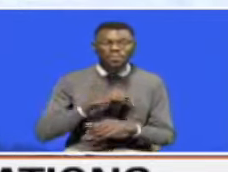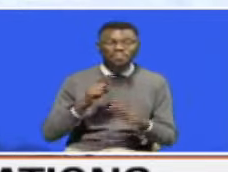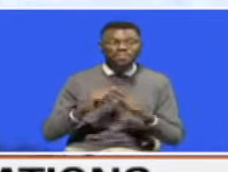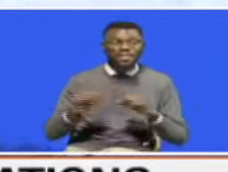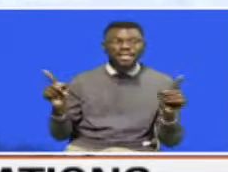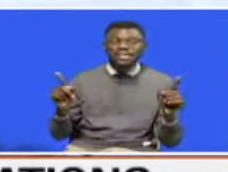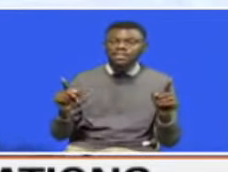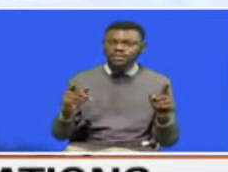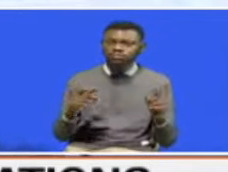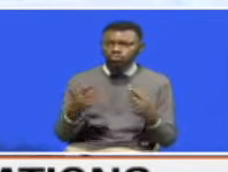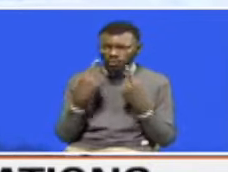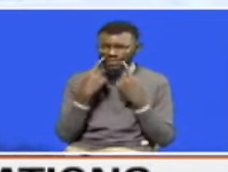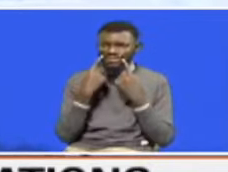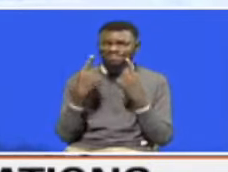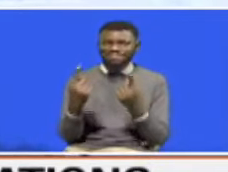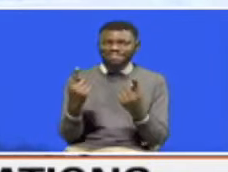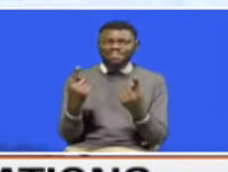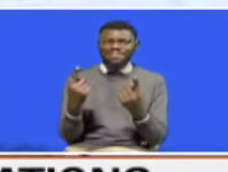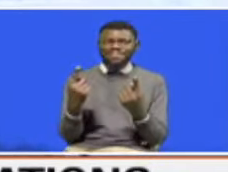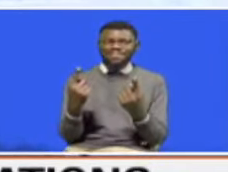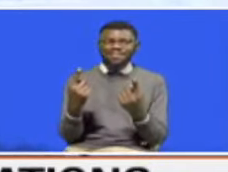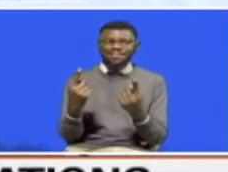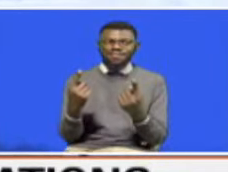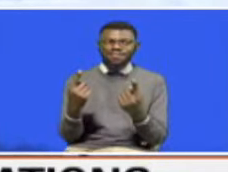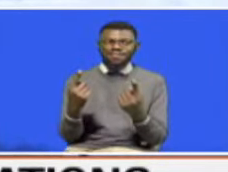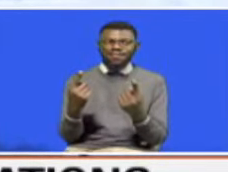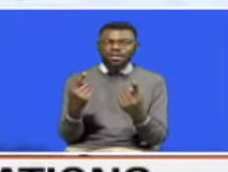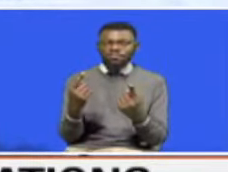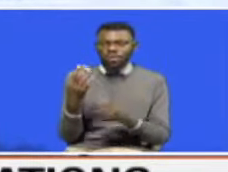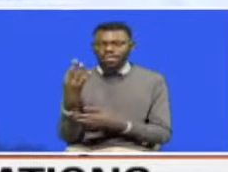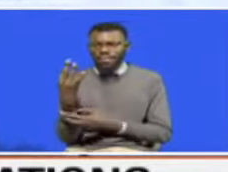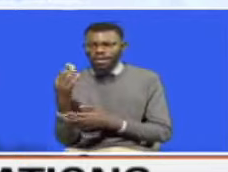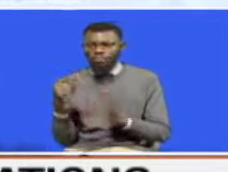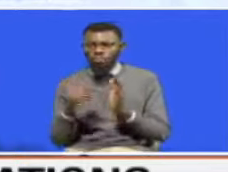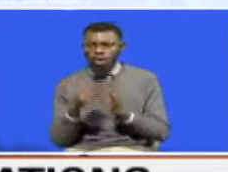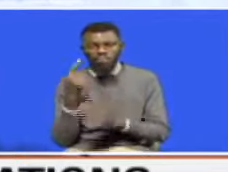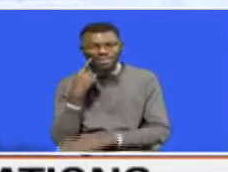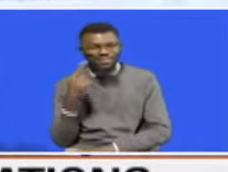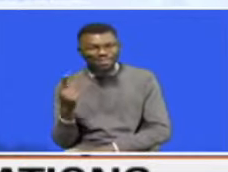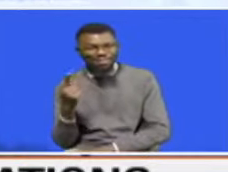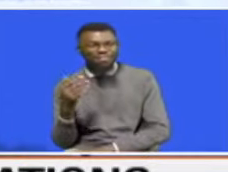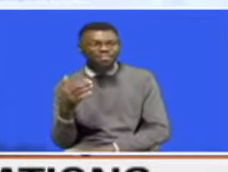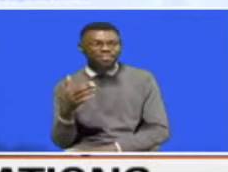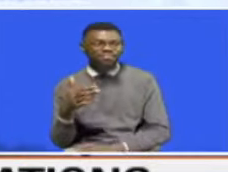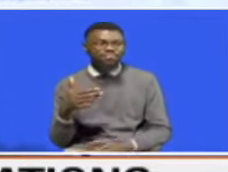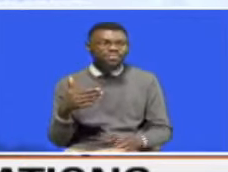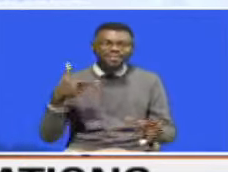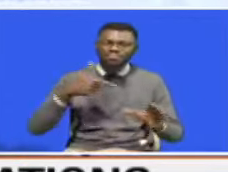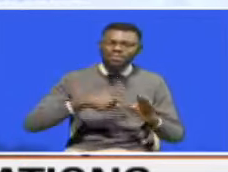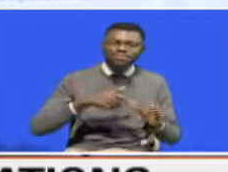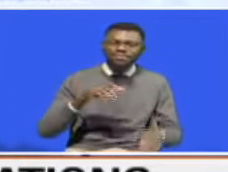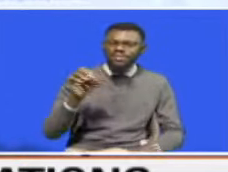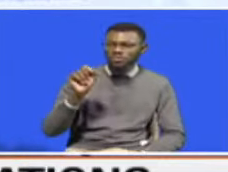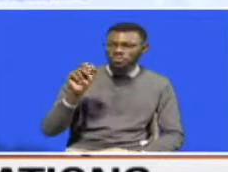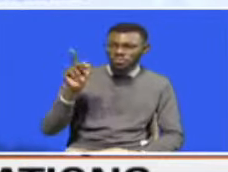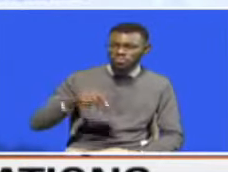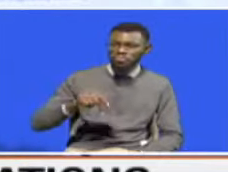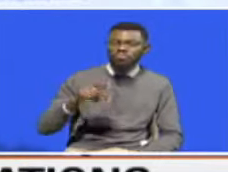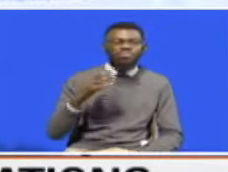the last three columns, and let's focus on Platts, you have seen the price per metric ton of super petrol go up